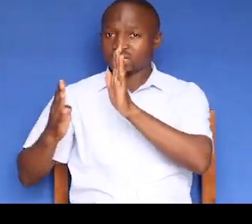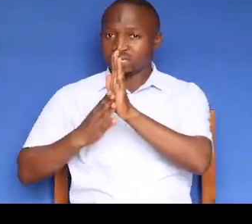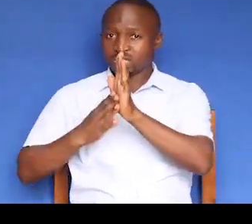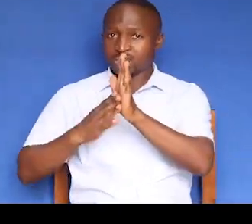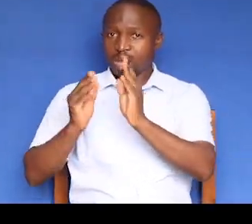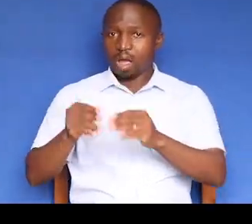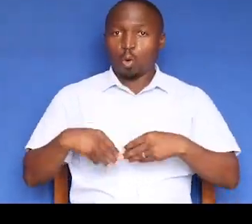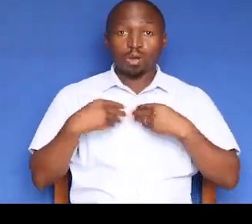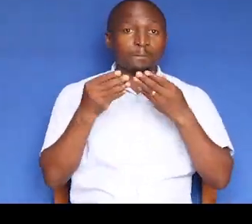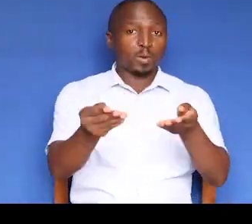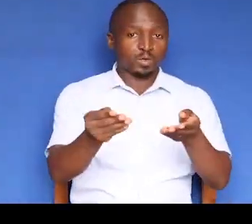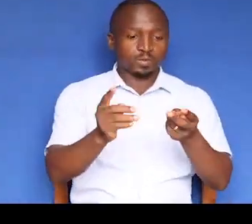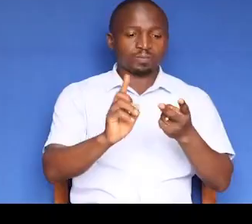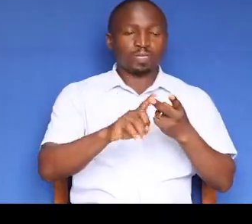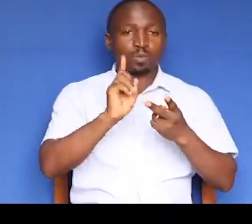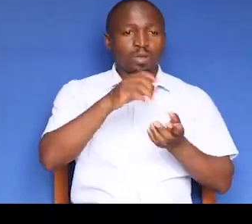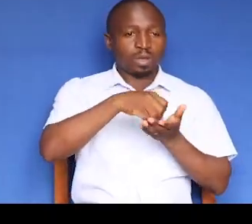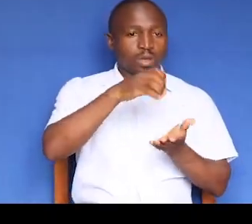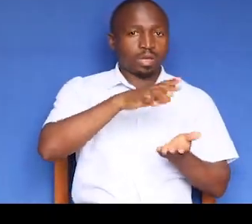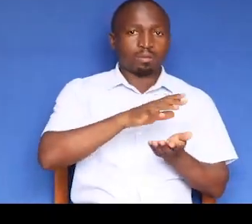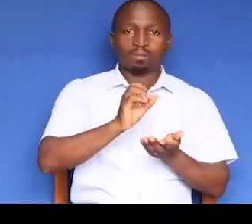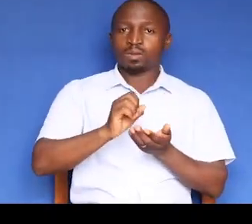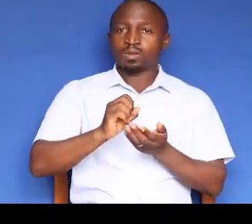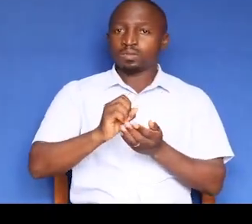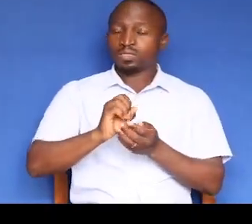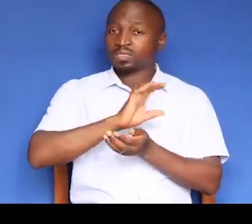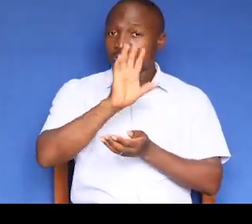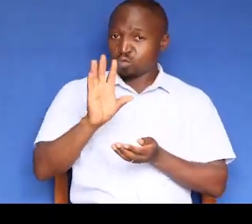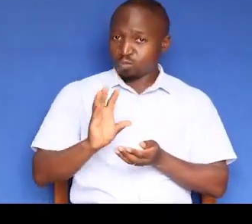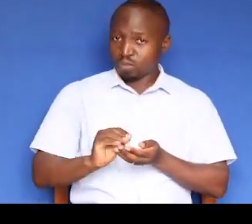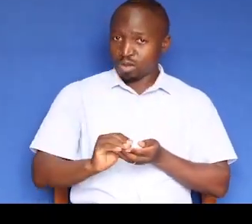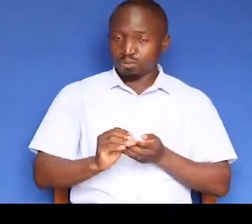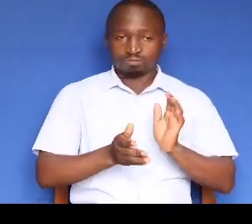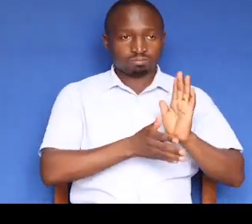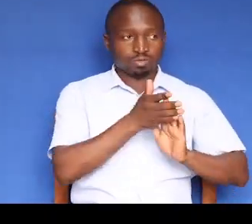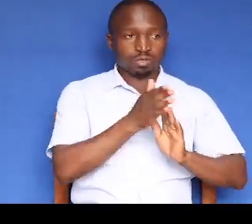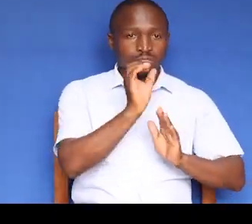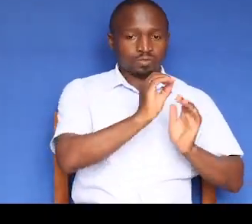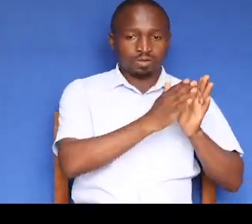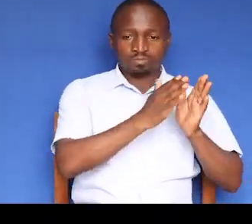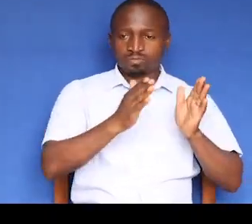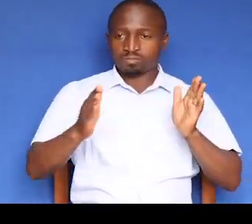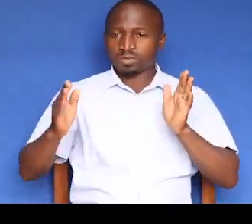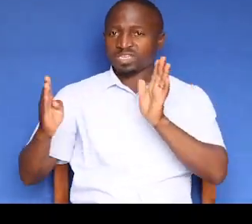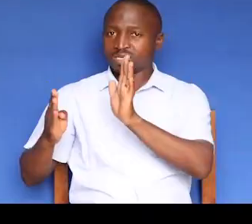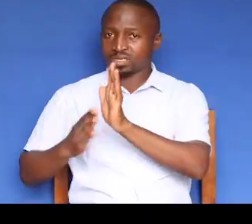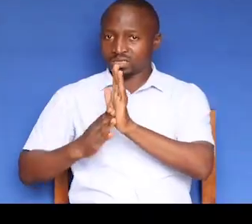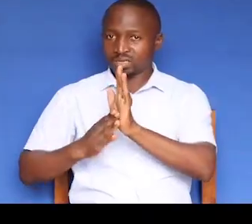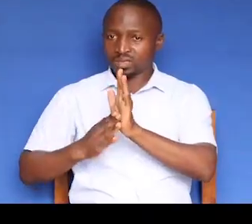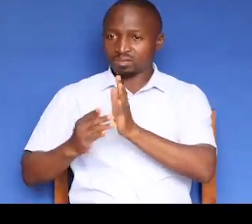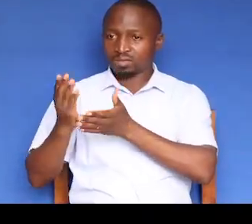levels, and we have figures for total cost from 0 up to 9 output level.